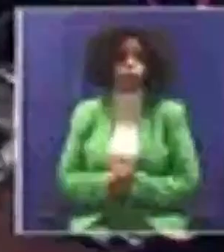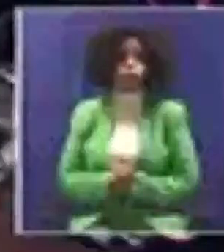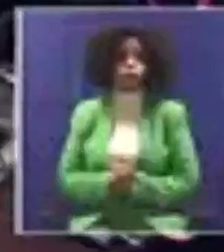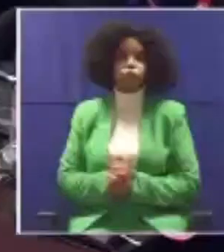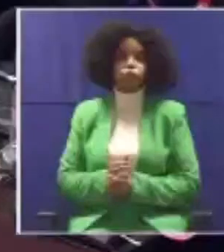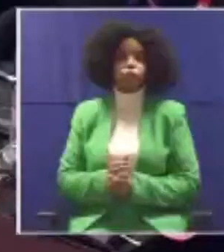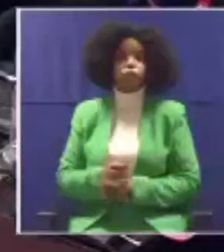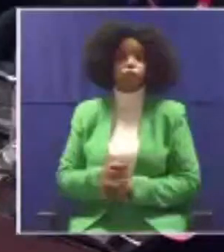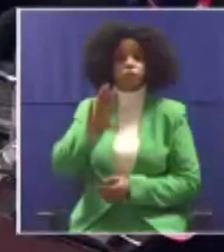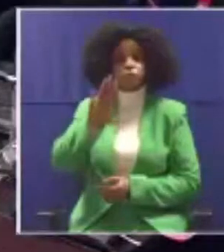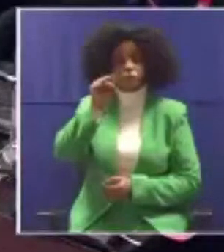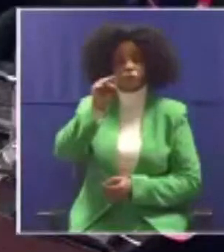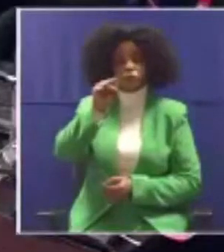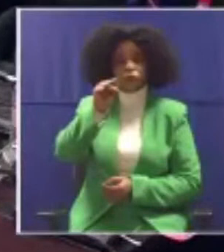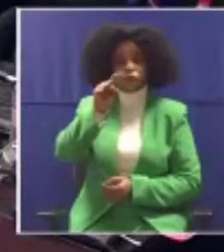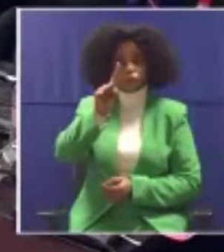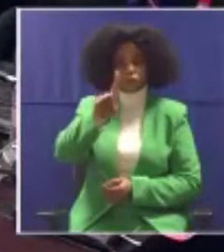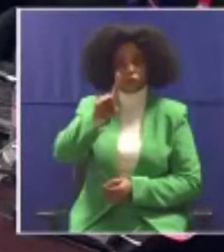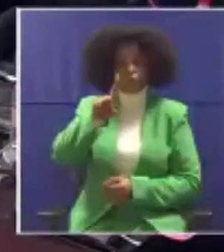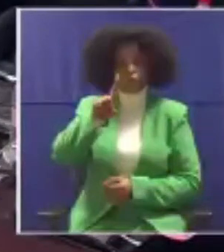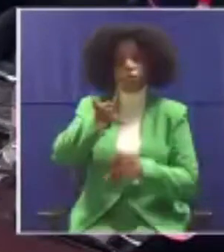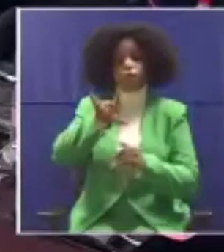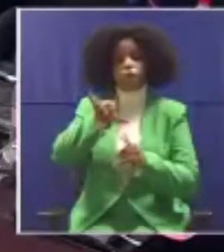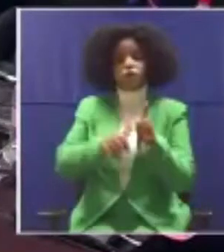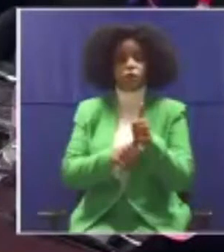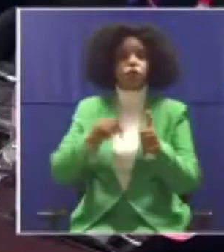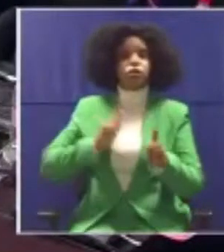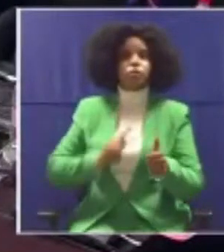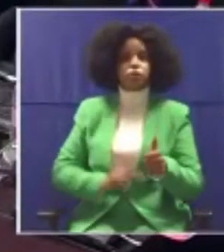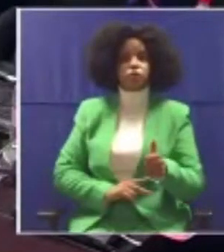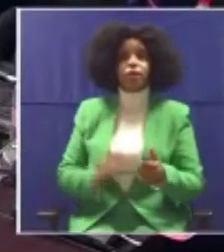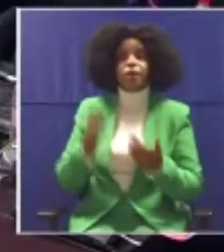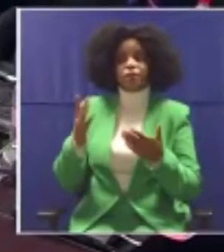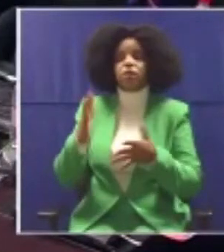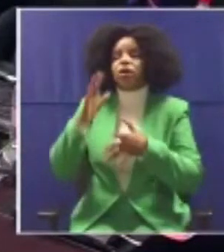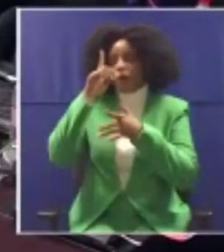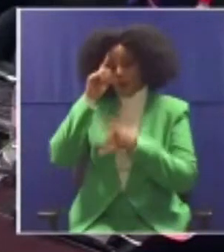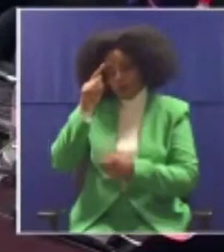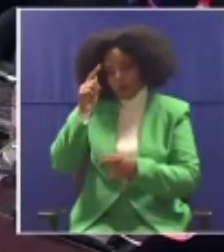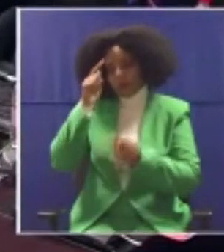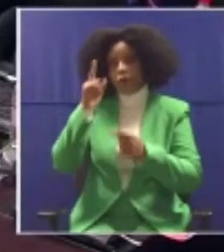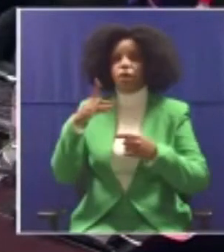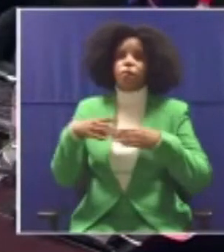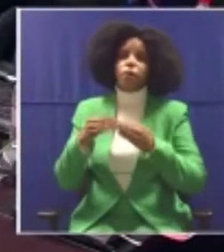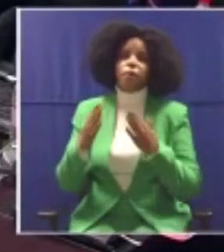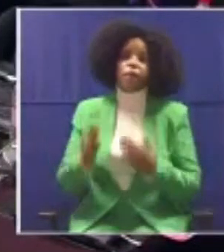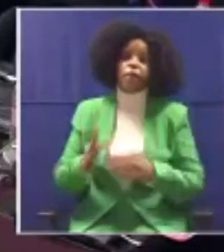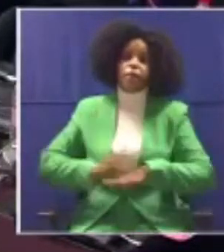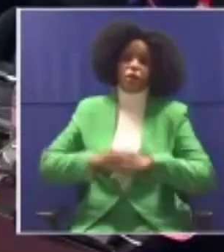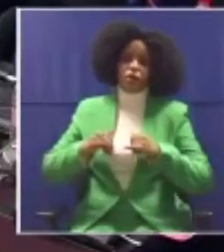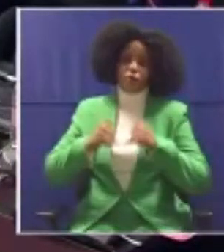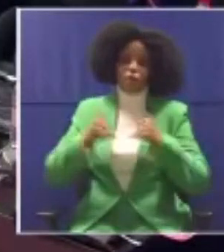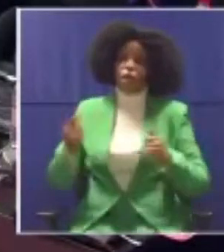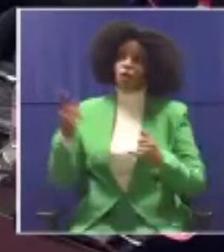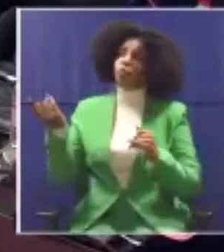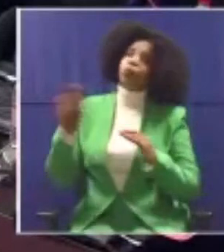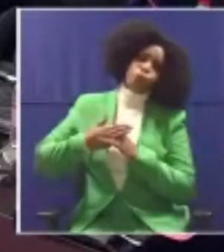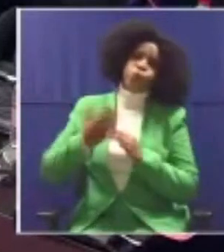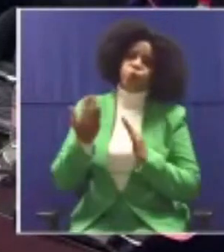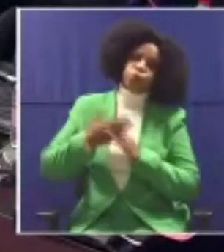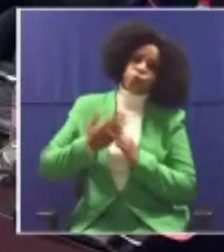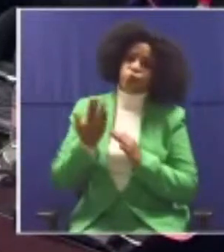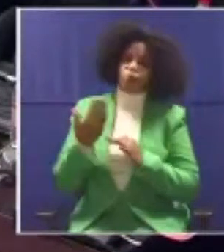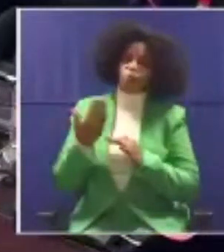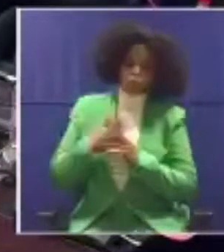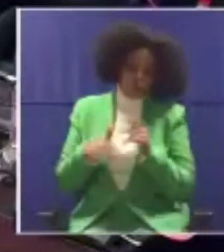Before you, Honorable Deputy President, once again, the honorable members on the virtual platform, you are disrupting proceedings.